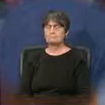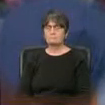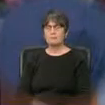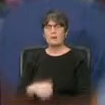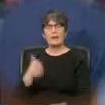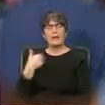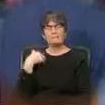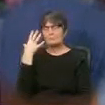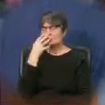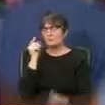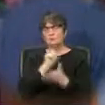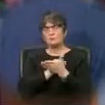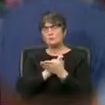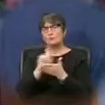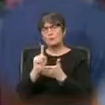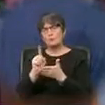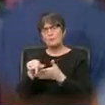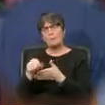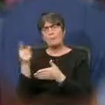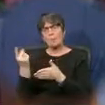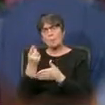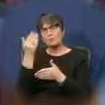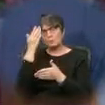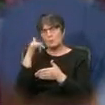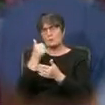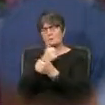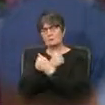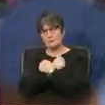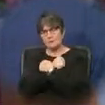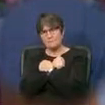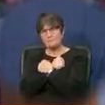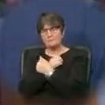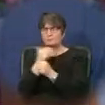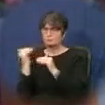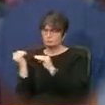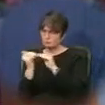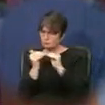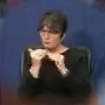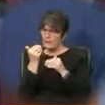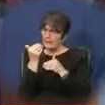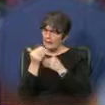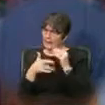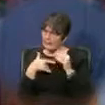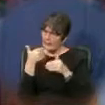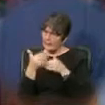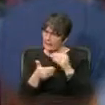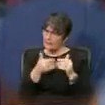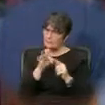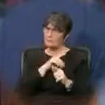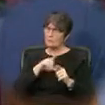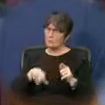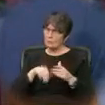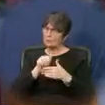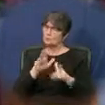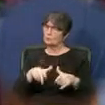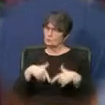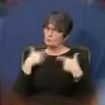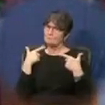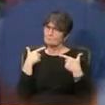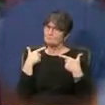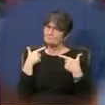Make it a beautiful week, and may you always know the love, justice, and kindness of the Lord in your life.